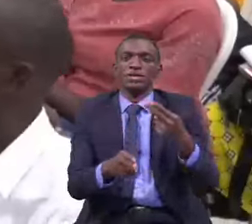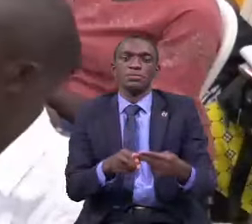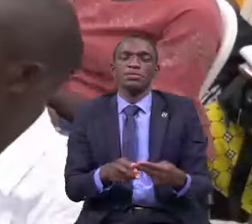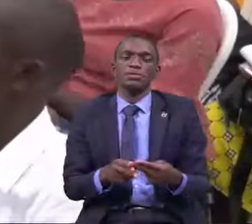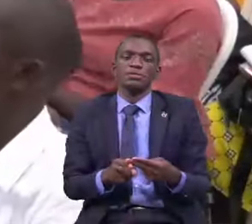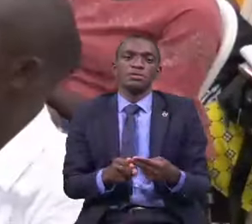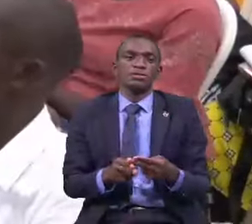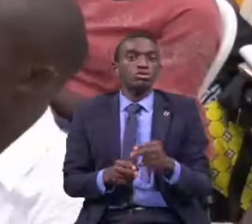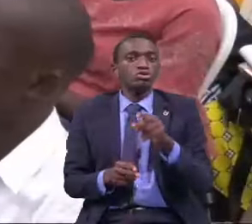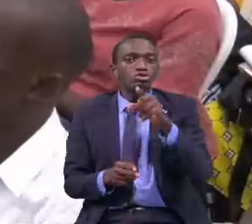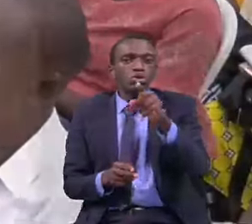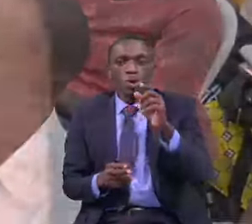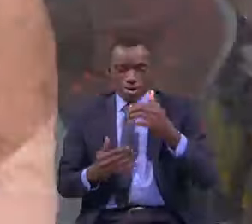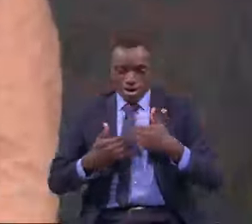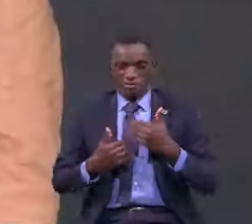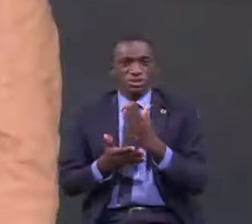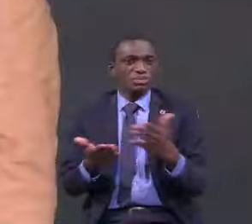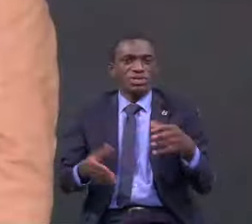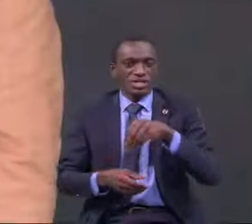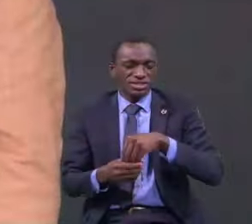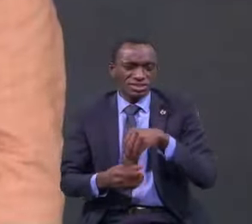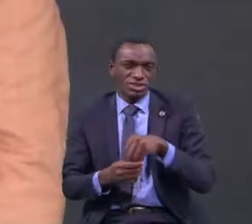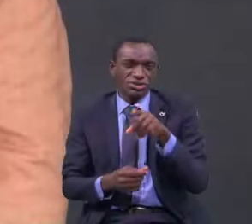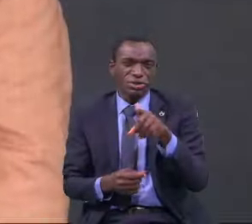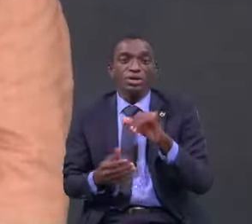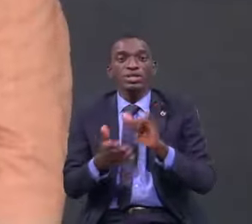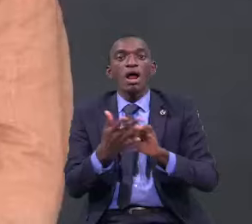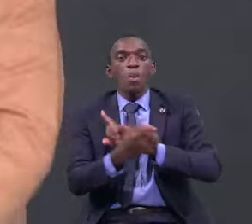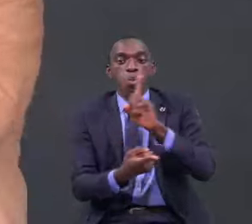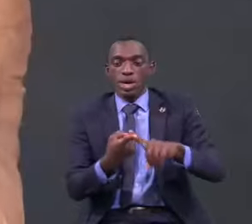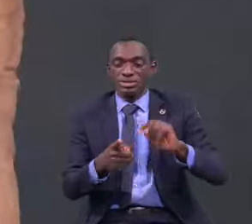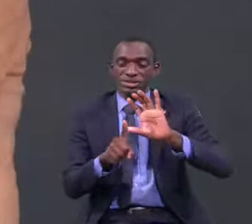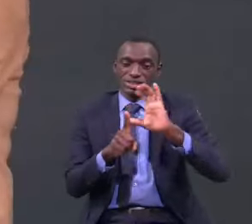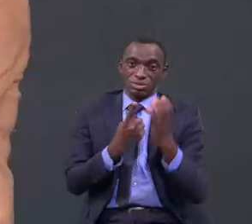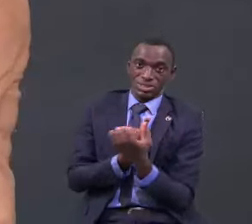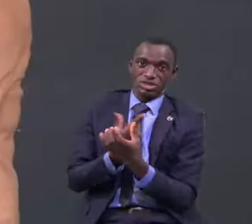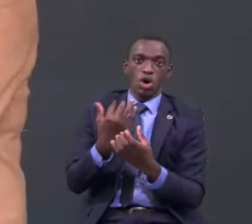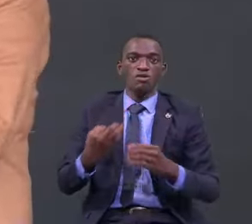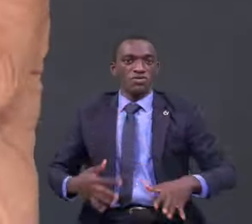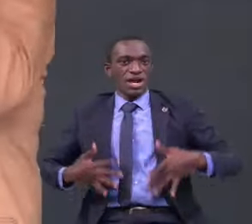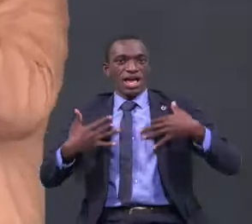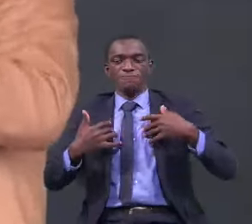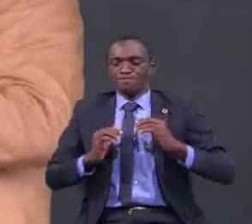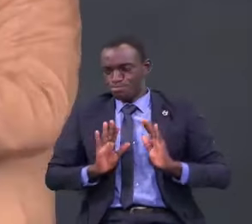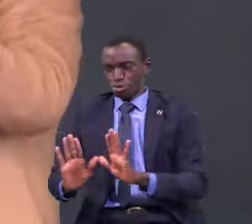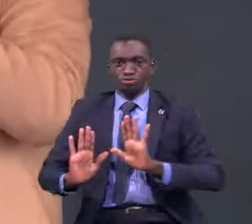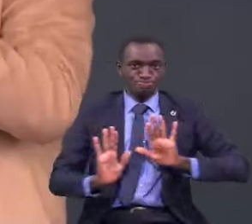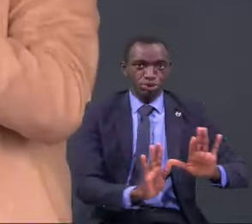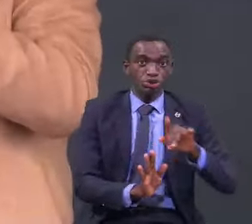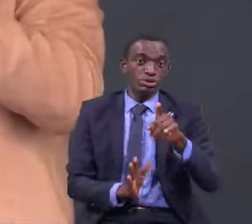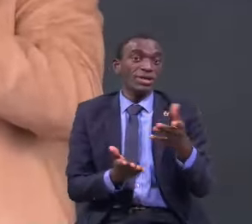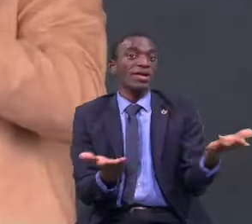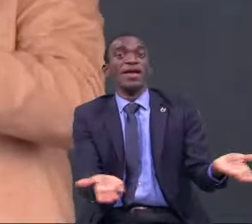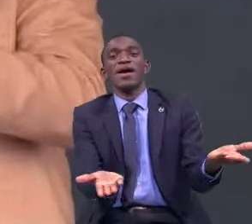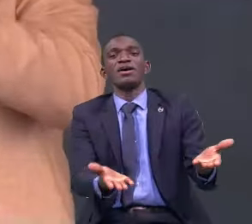There will be something in you that when the circumstances of life, when they push you here, you bounce